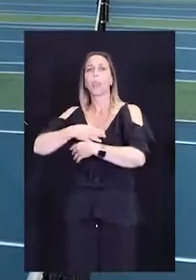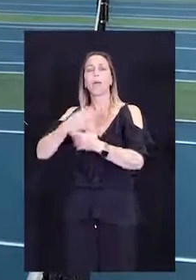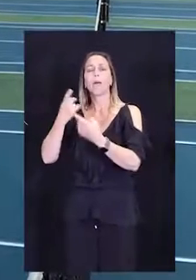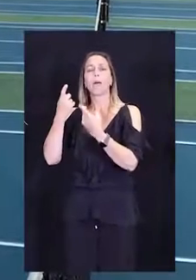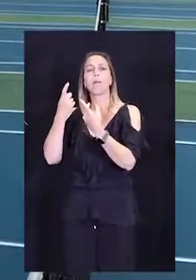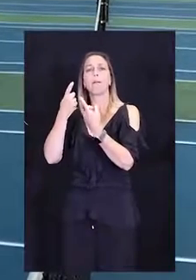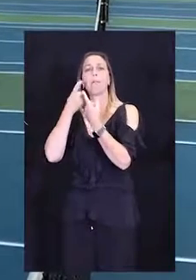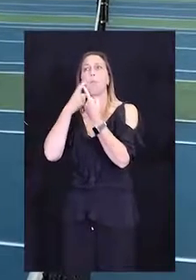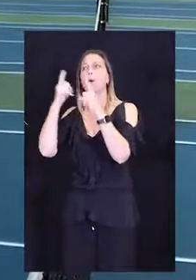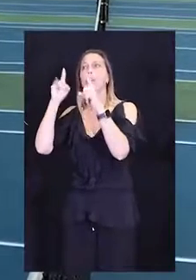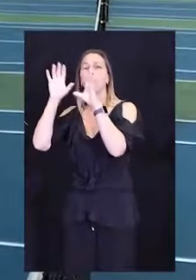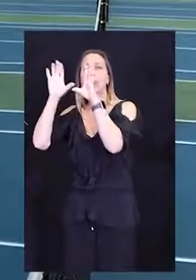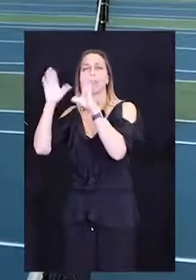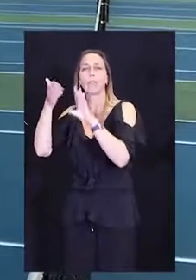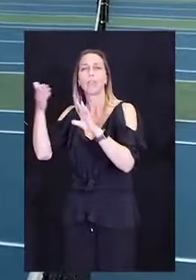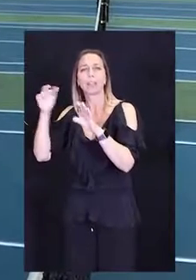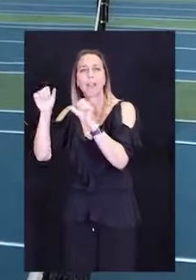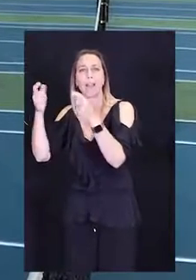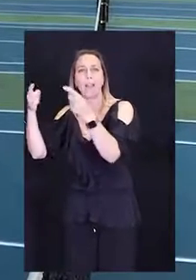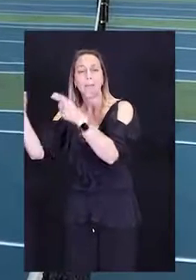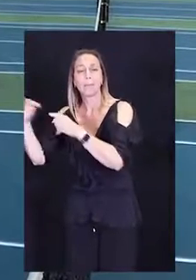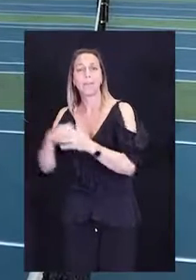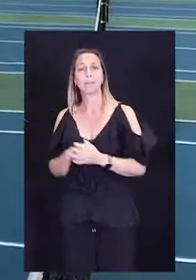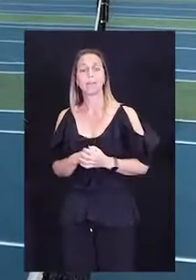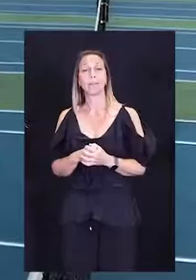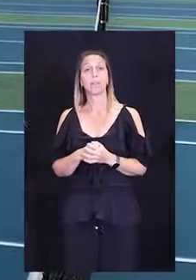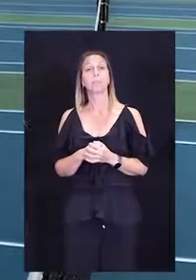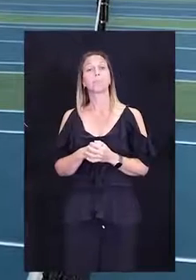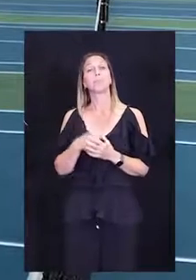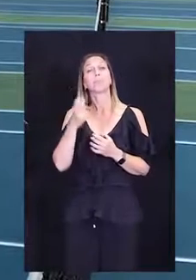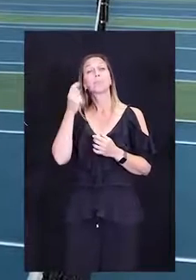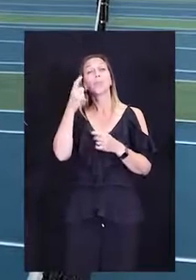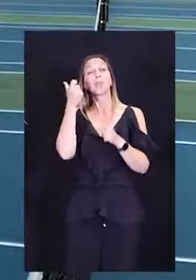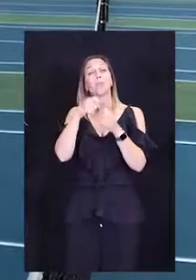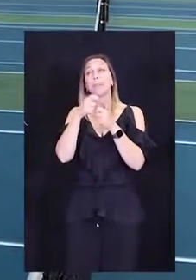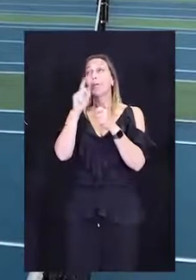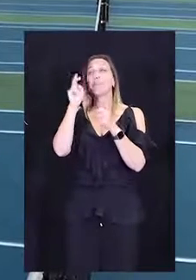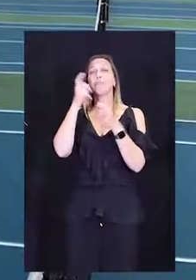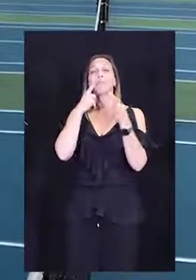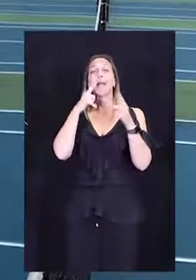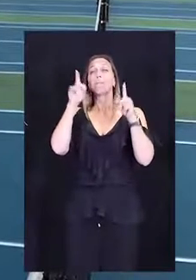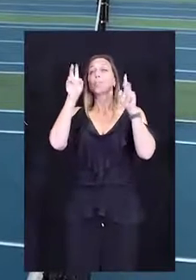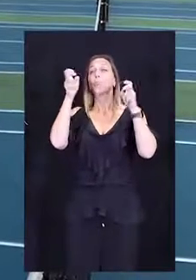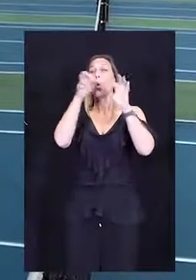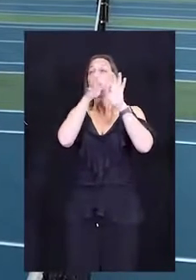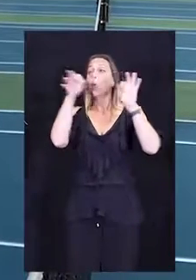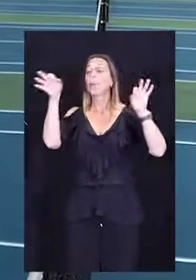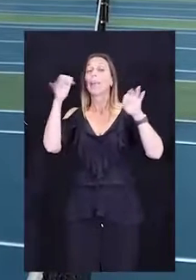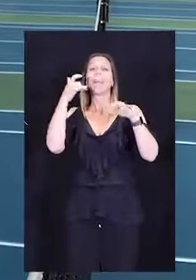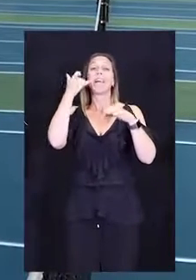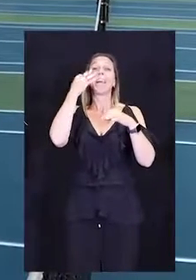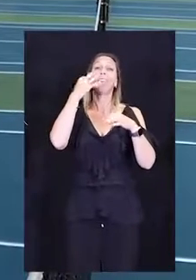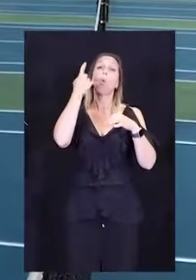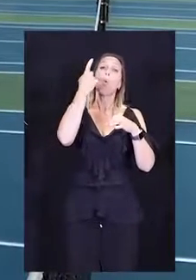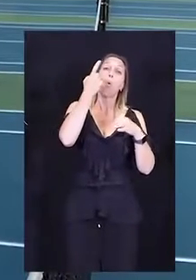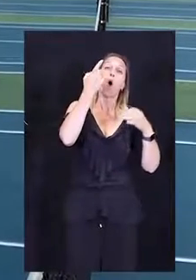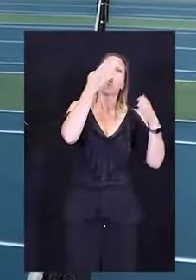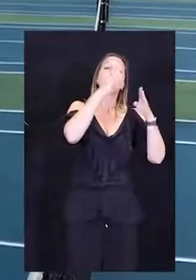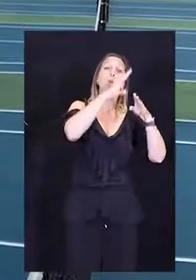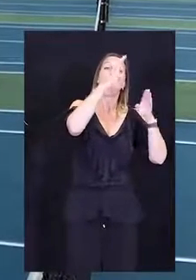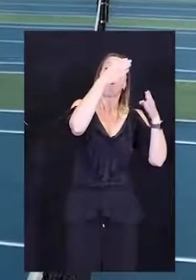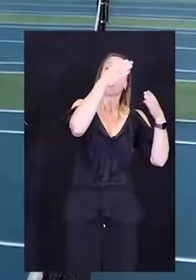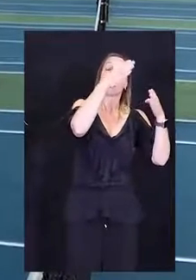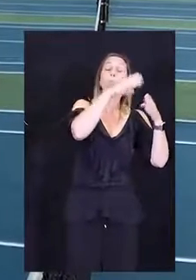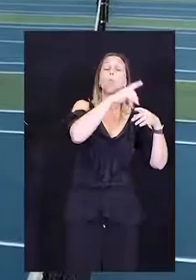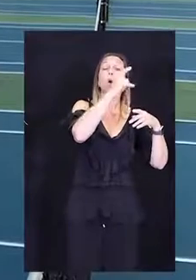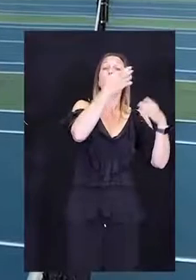Bell, inventor of the telephone, once said, "When one door closes, another opens. But we often look so long and regretfully upon